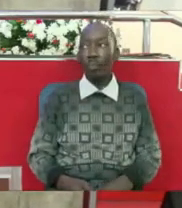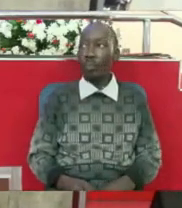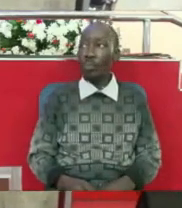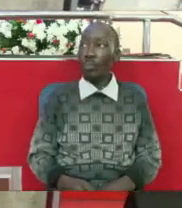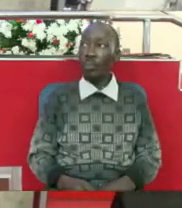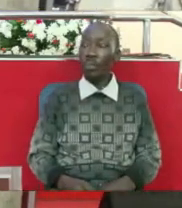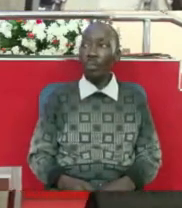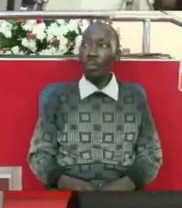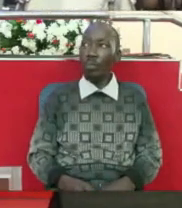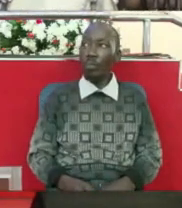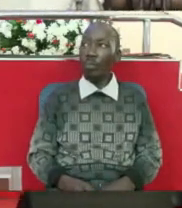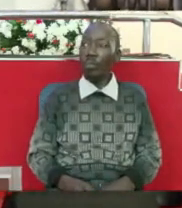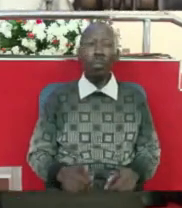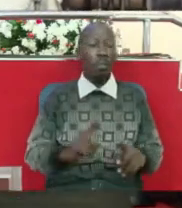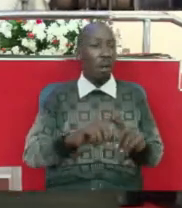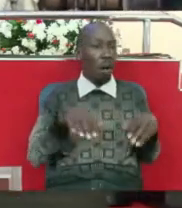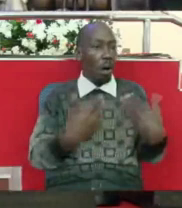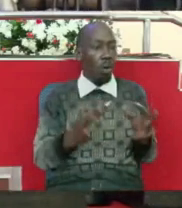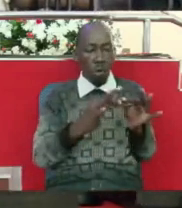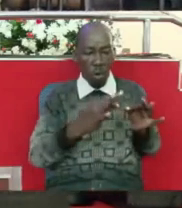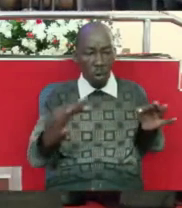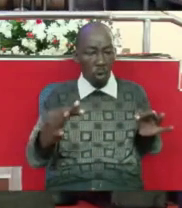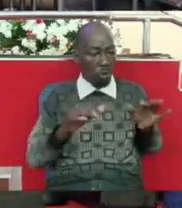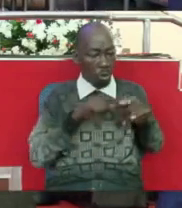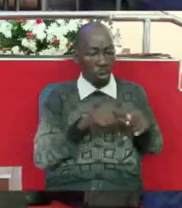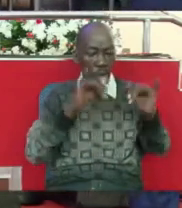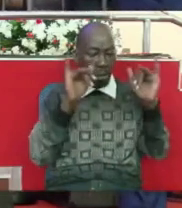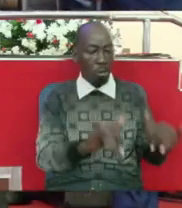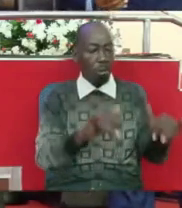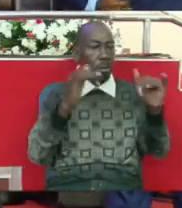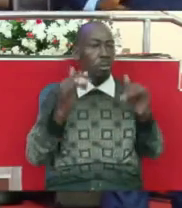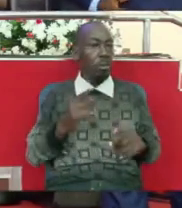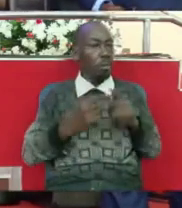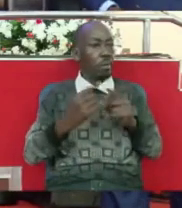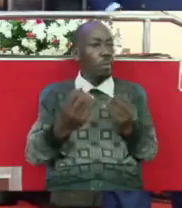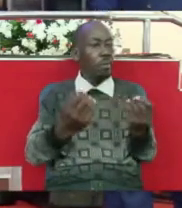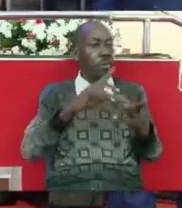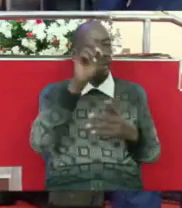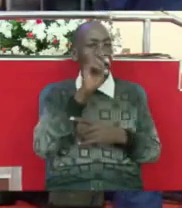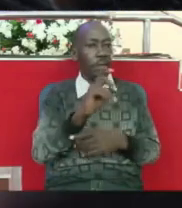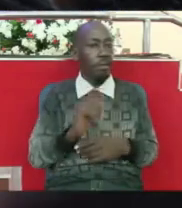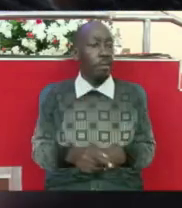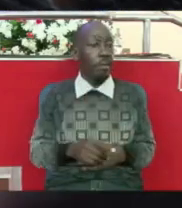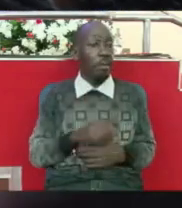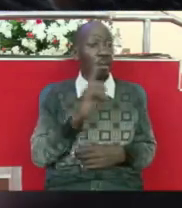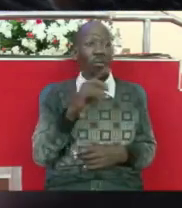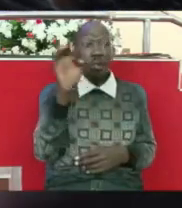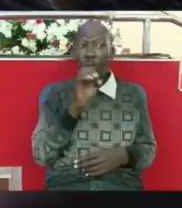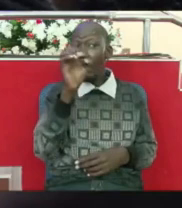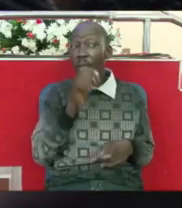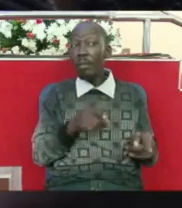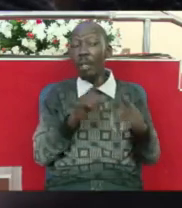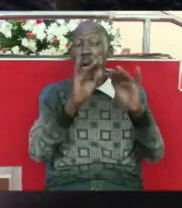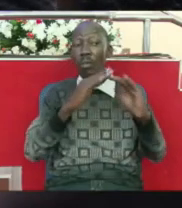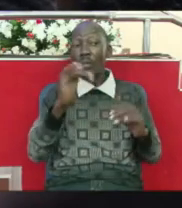yako. But how long will it last? Na je itaishi miaka ngapi? Is it forever? Ni ya milele,